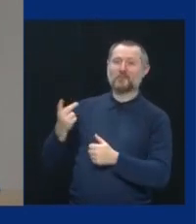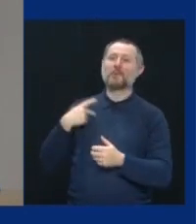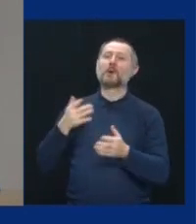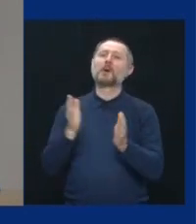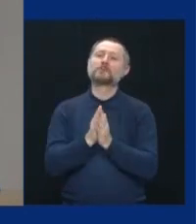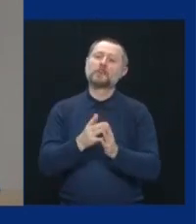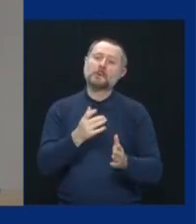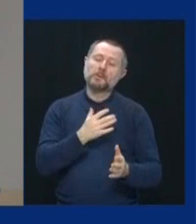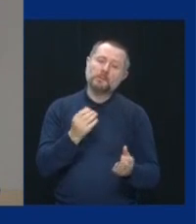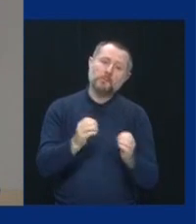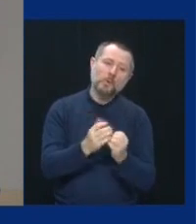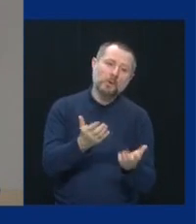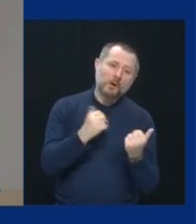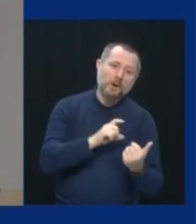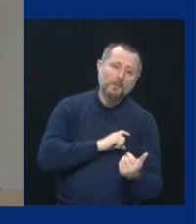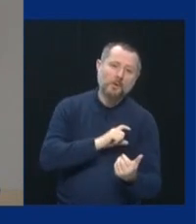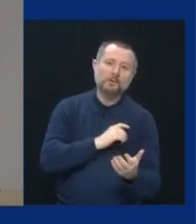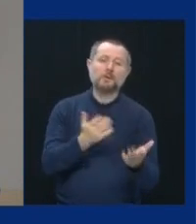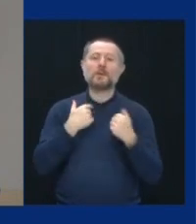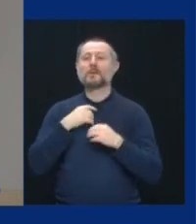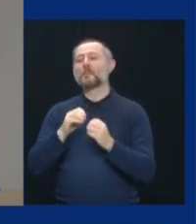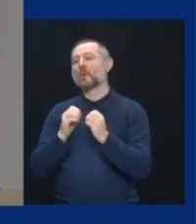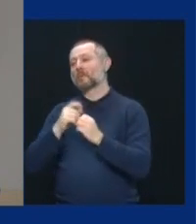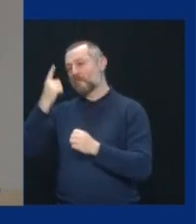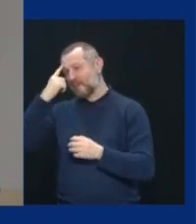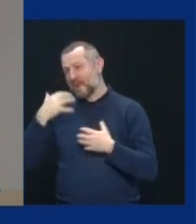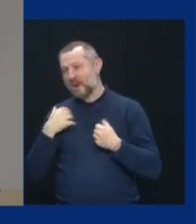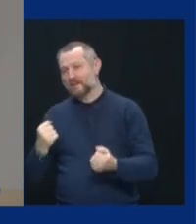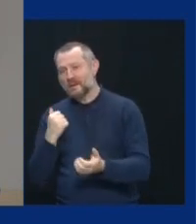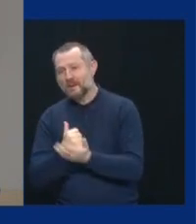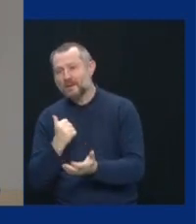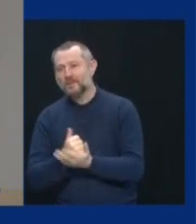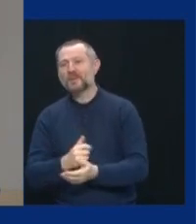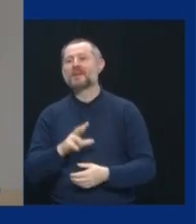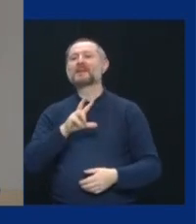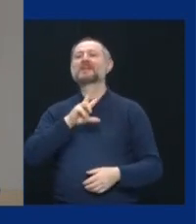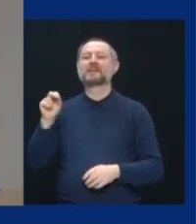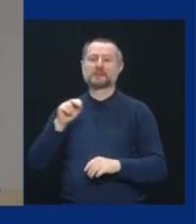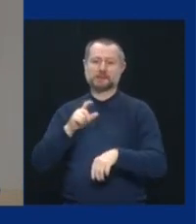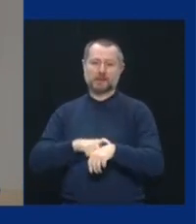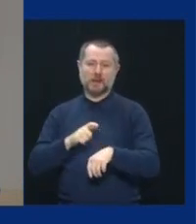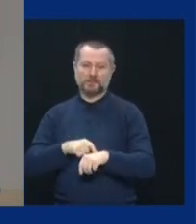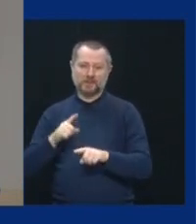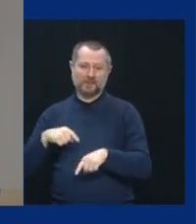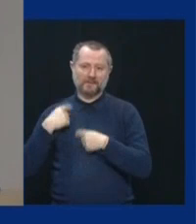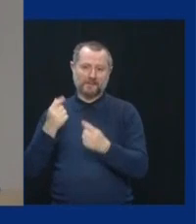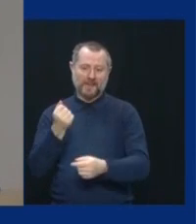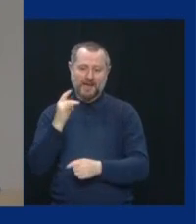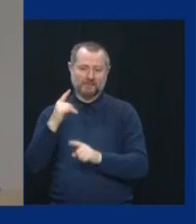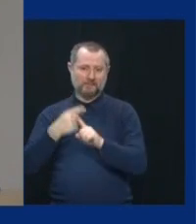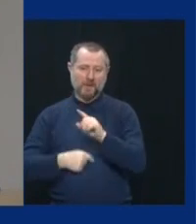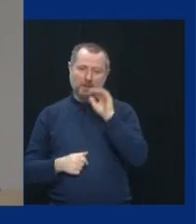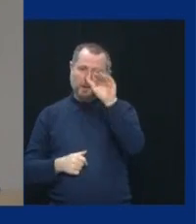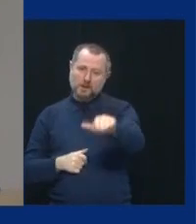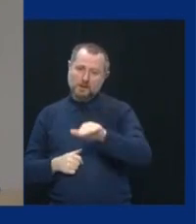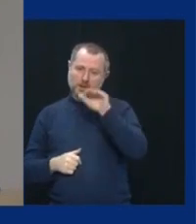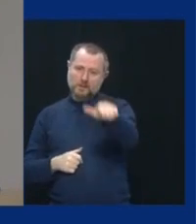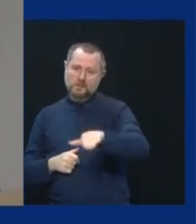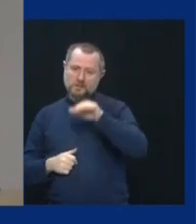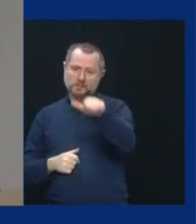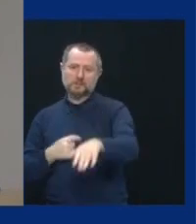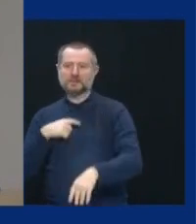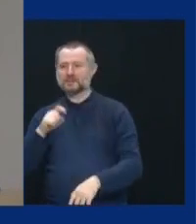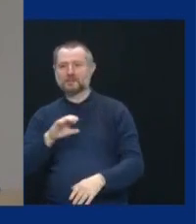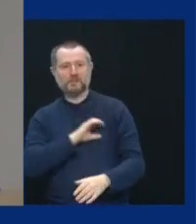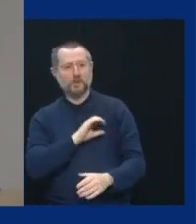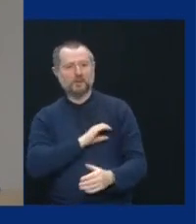mental health assistance in the subway system more than 30 times in the last 18 months. We've called for more uniformed officers.